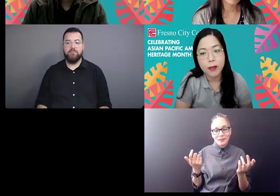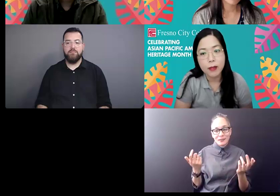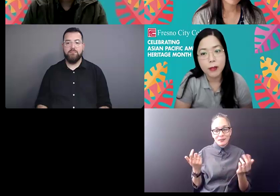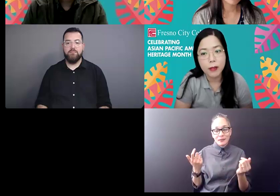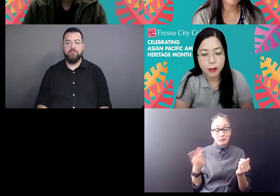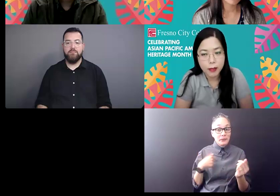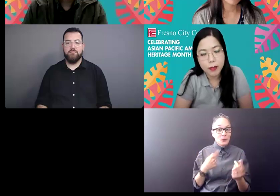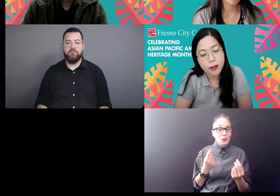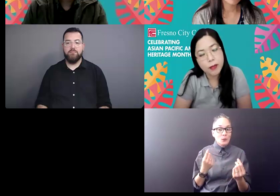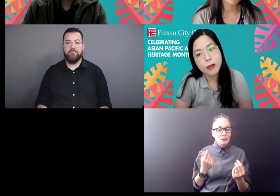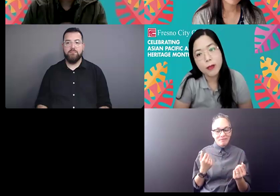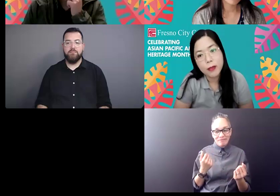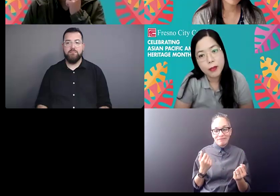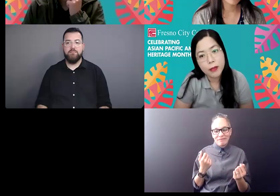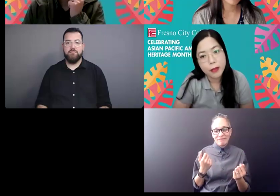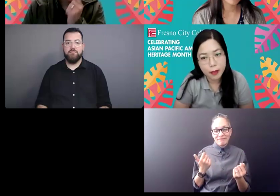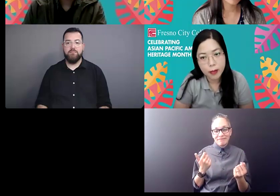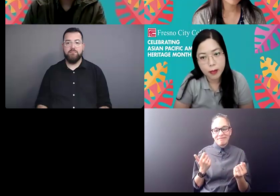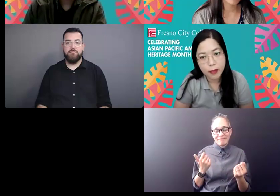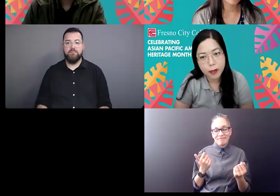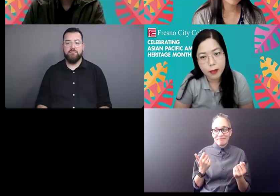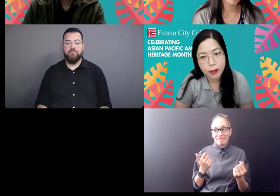so it was a very